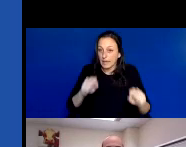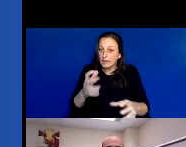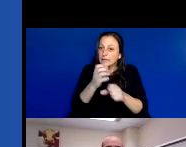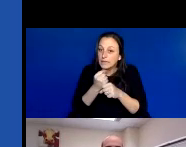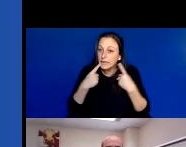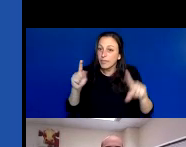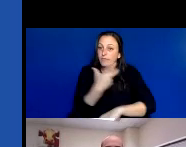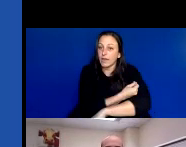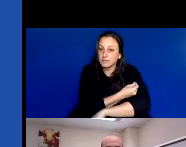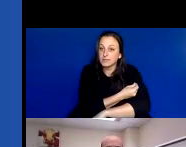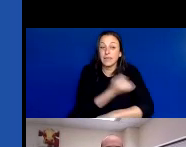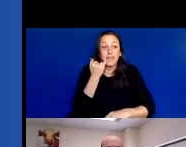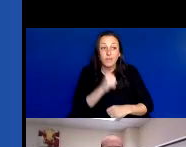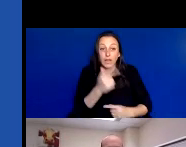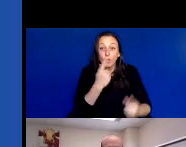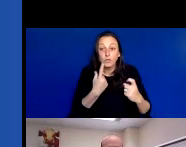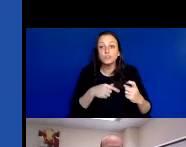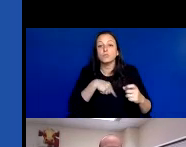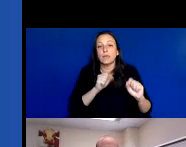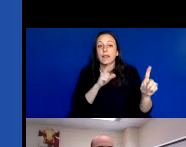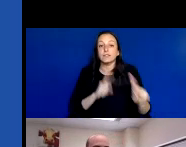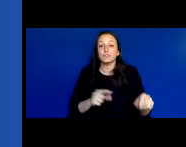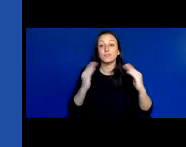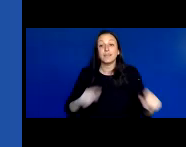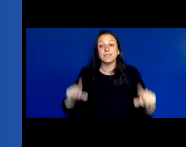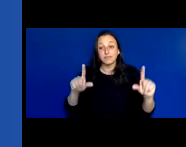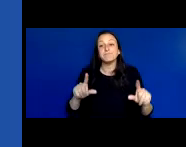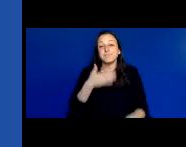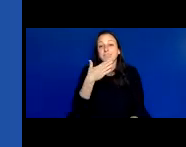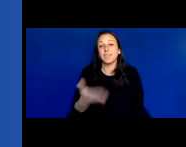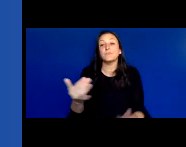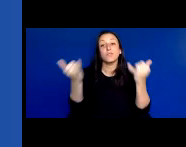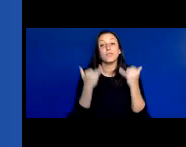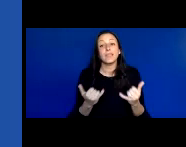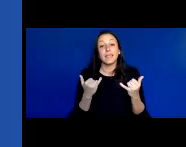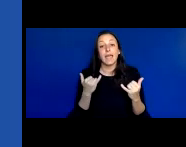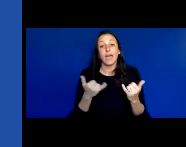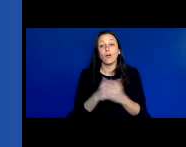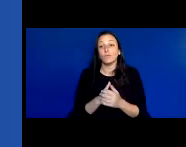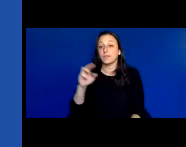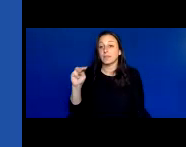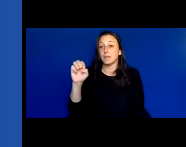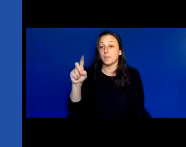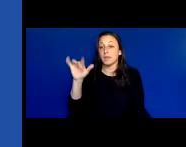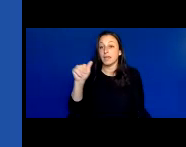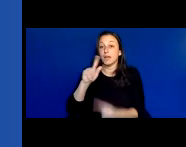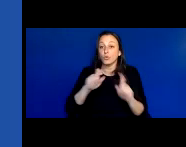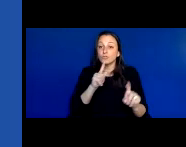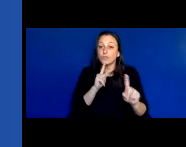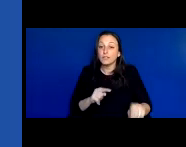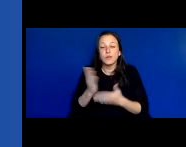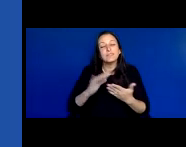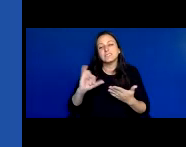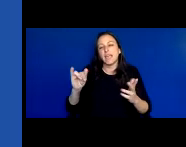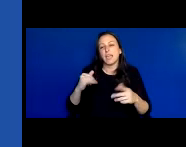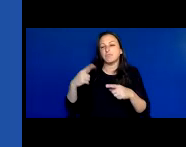slide. Thank you. Great. And so with that, we'll move to the media Q&A portion. Same as usual, we'll go